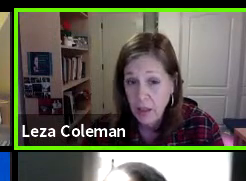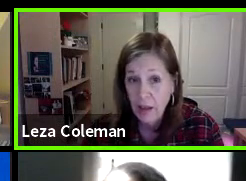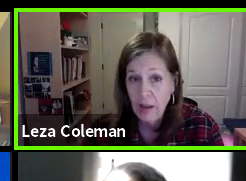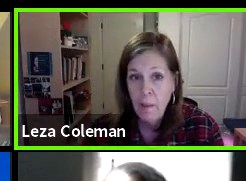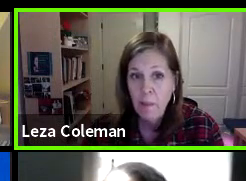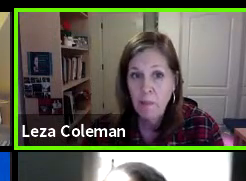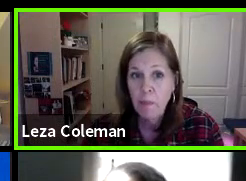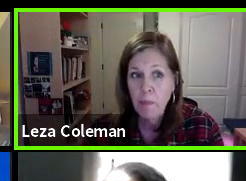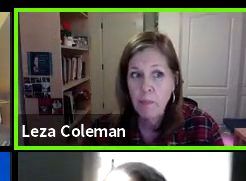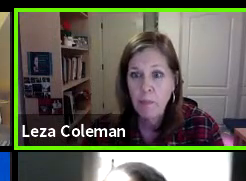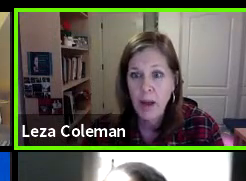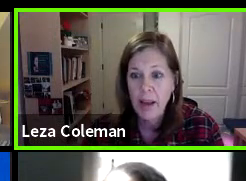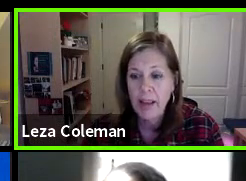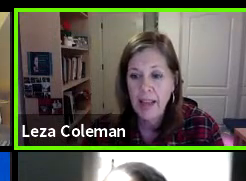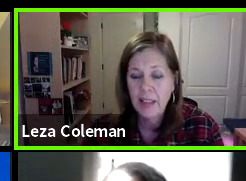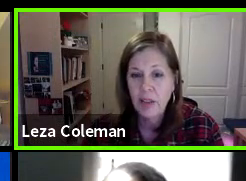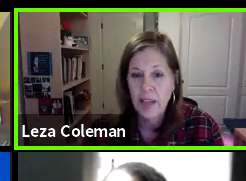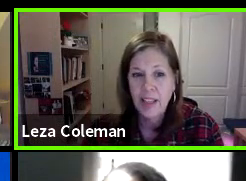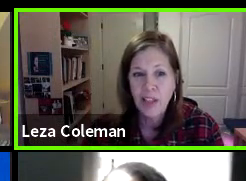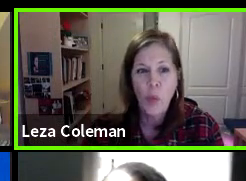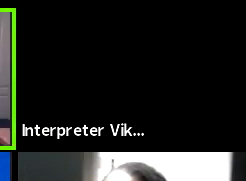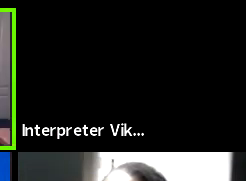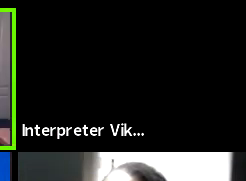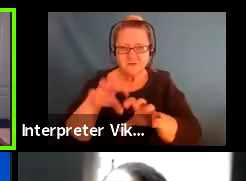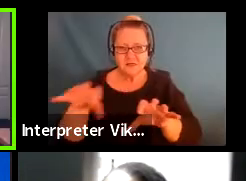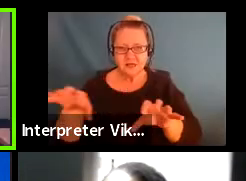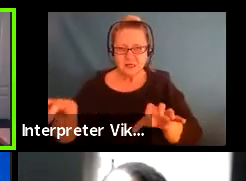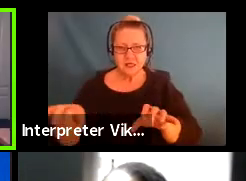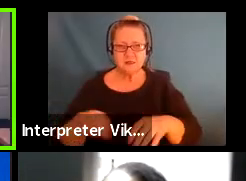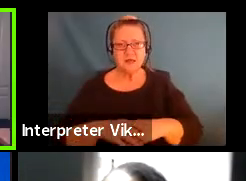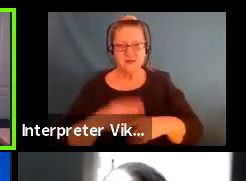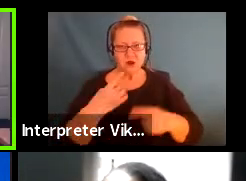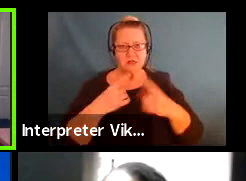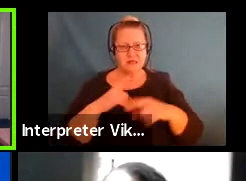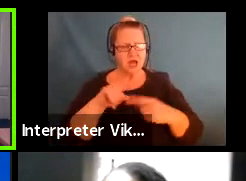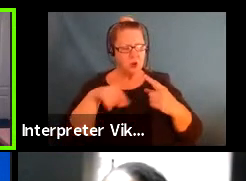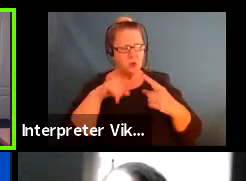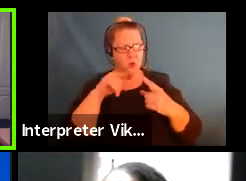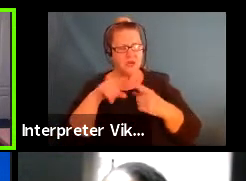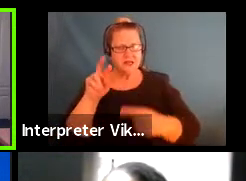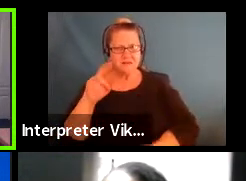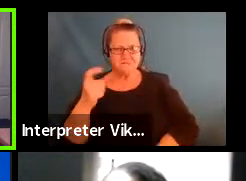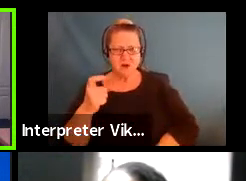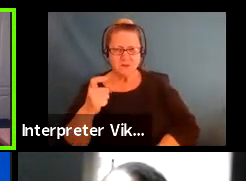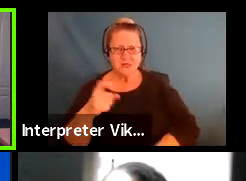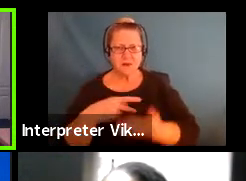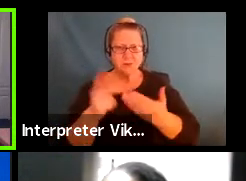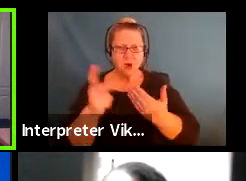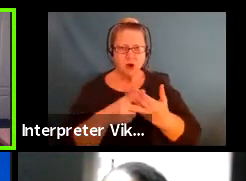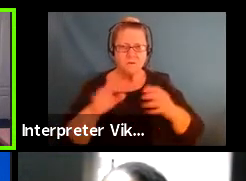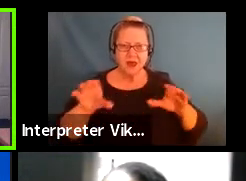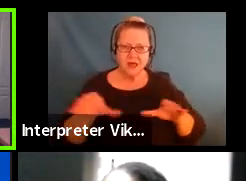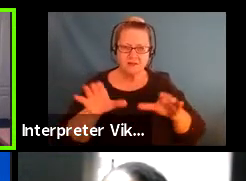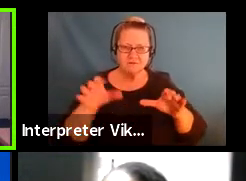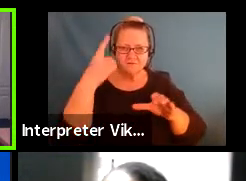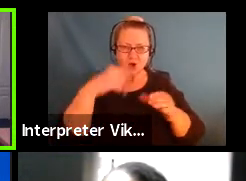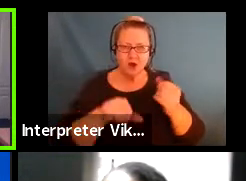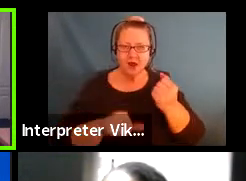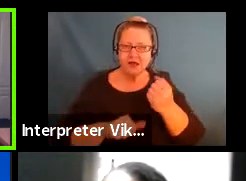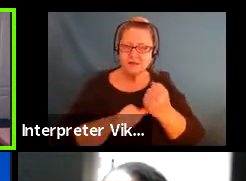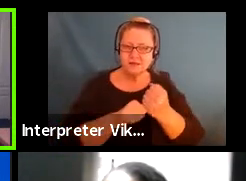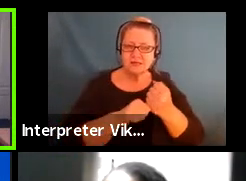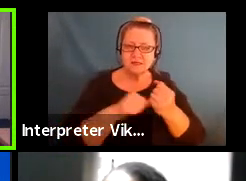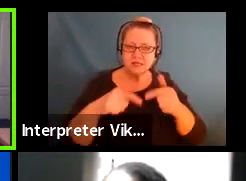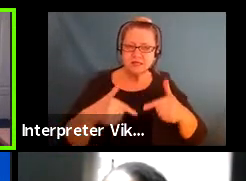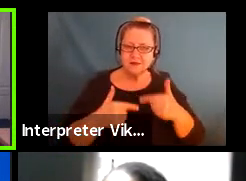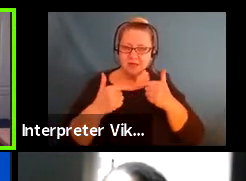facilities. But it's when is this pharmacy program being activated for the assisted living